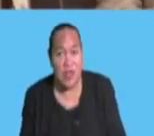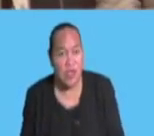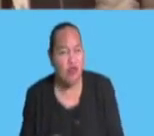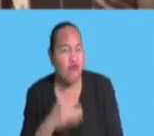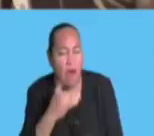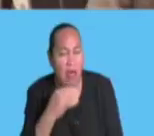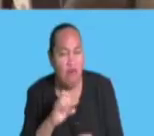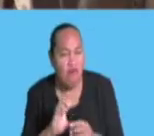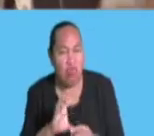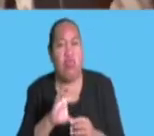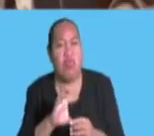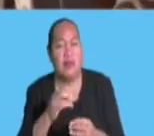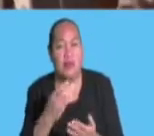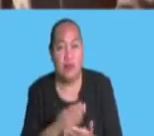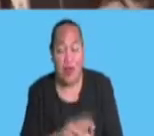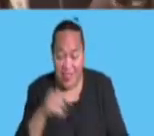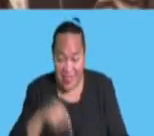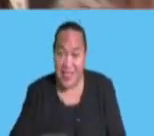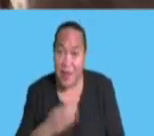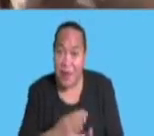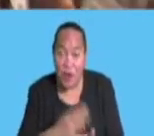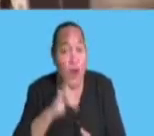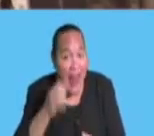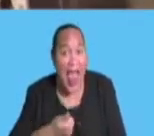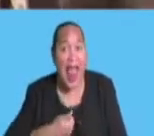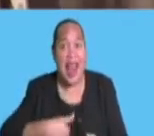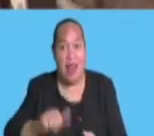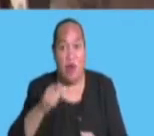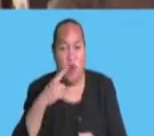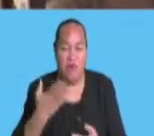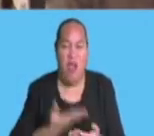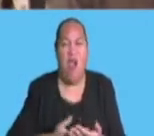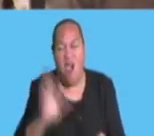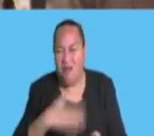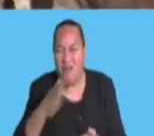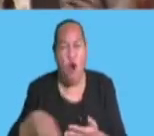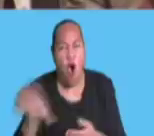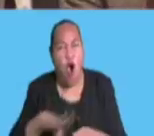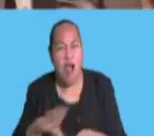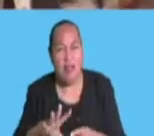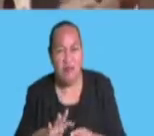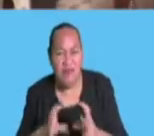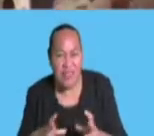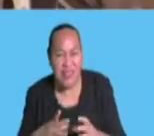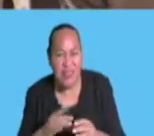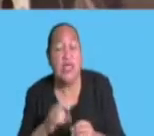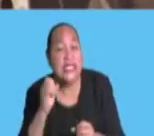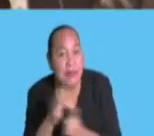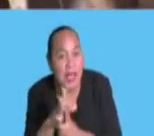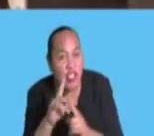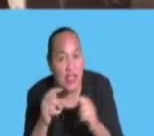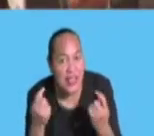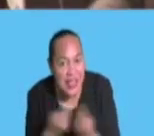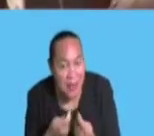much fat in this budget. This budget will allow us to eliminate all the fat. And it requires a special team to be able to